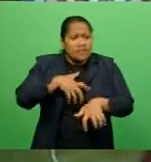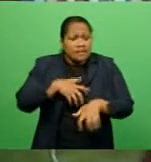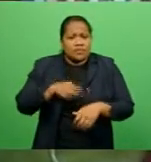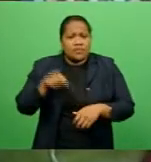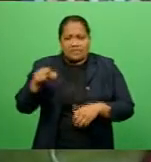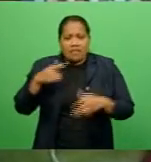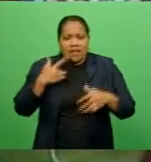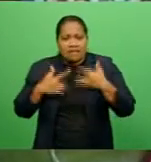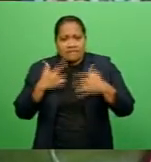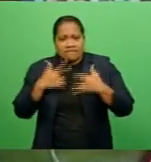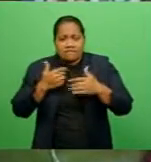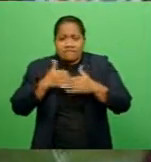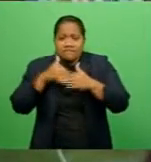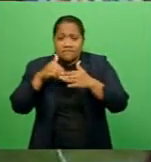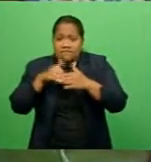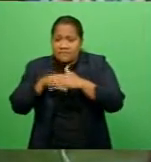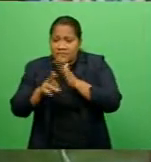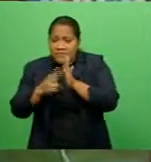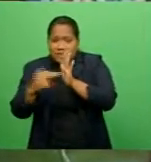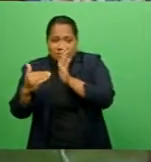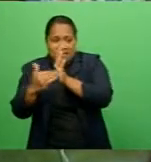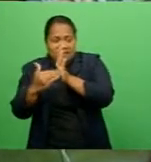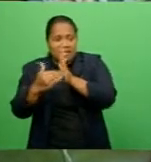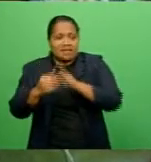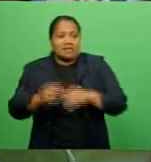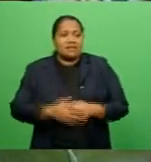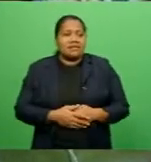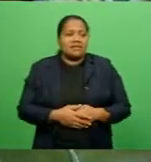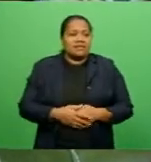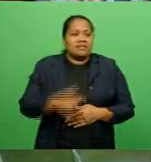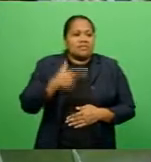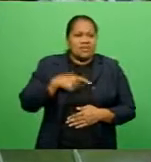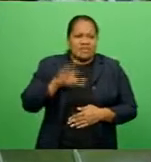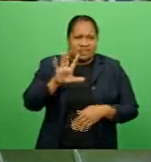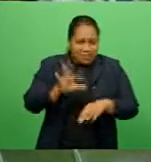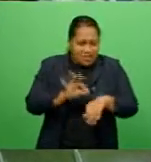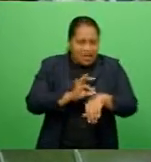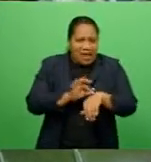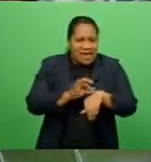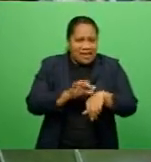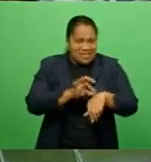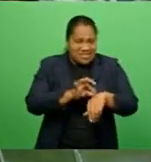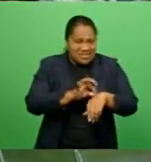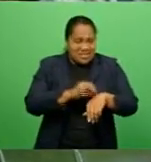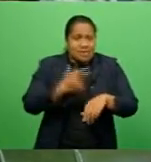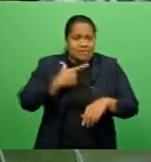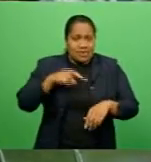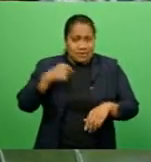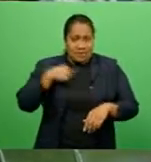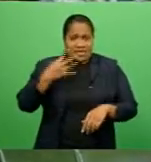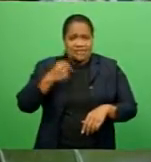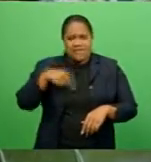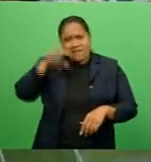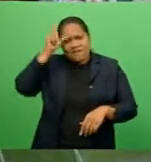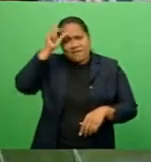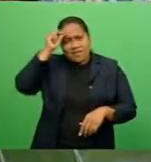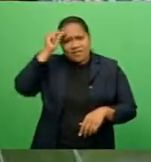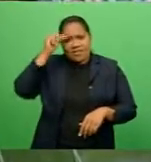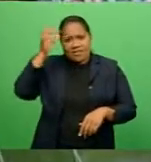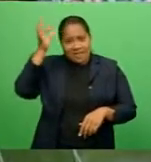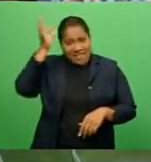life in New Zealand, where people stay at you because of your color, and because I had a Fijian hair, they would come